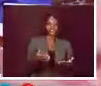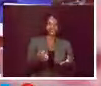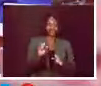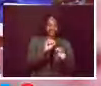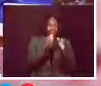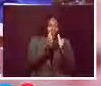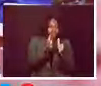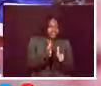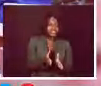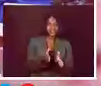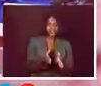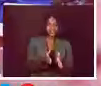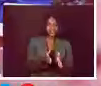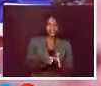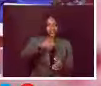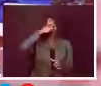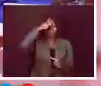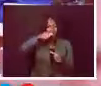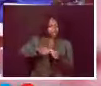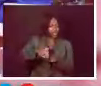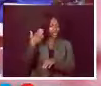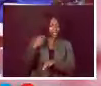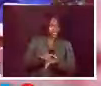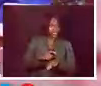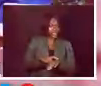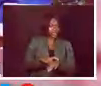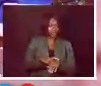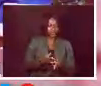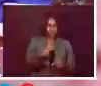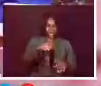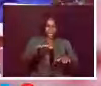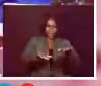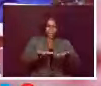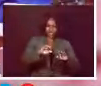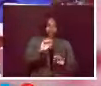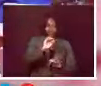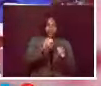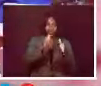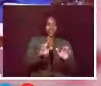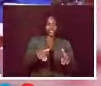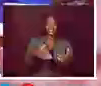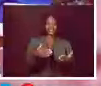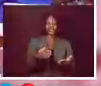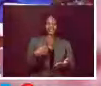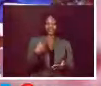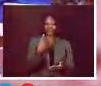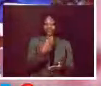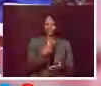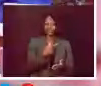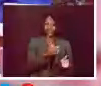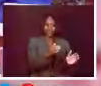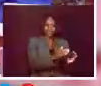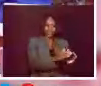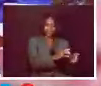observer status. Remember, the last time when the compromise came, the observer status went to the minority.